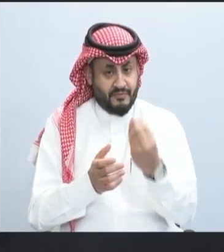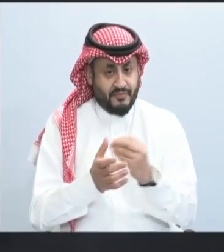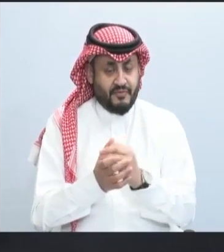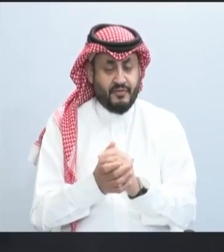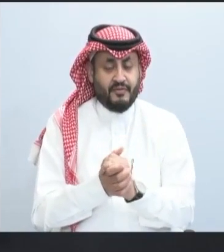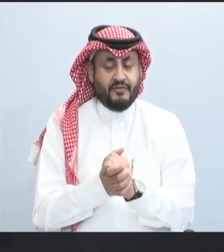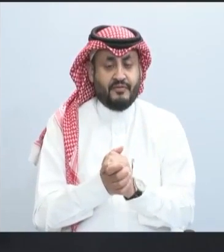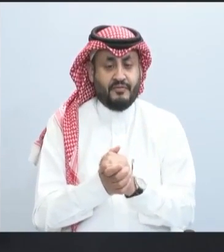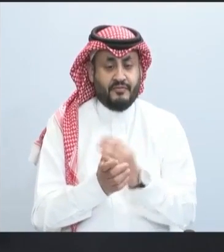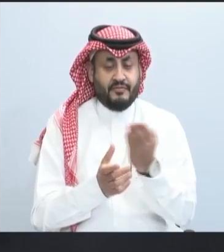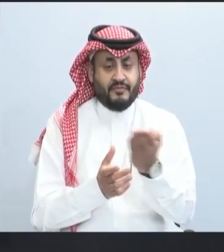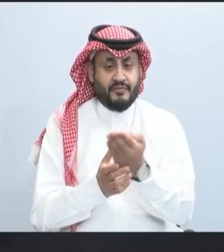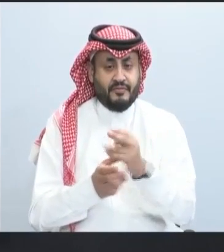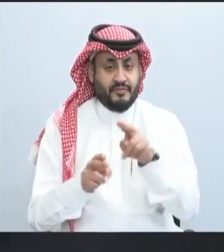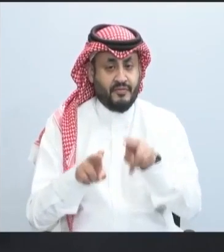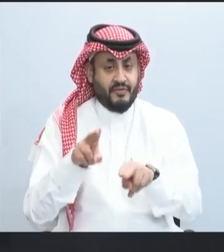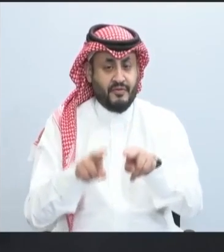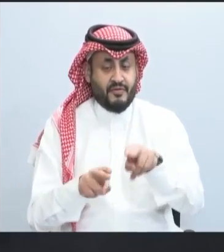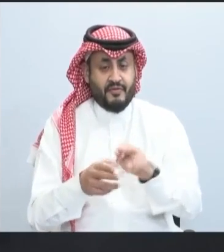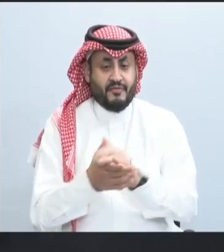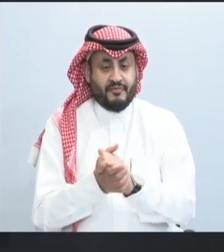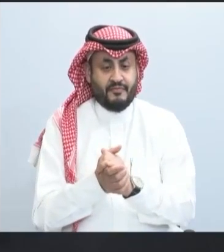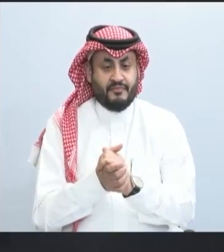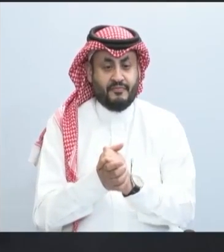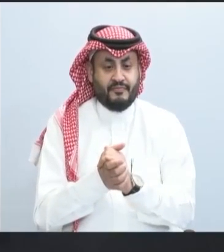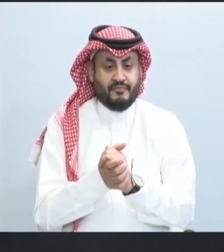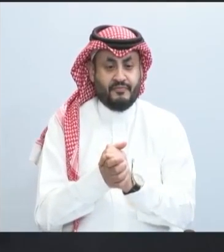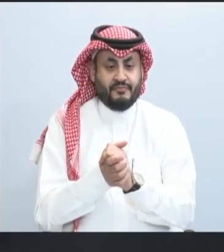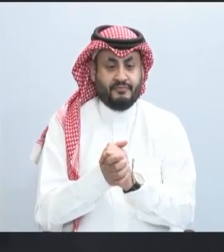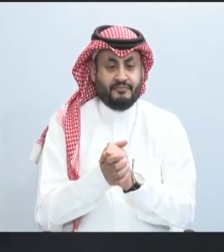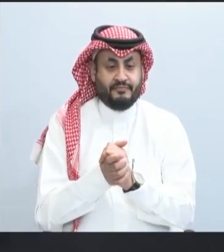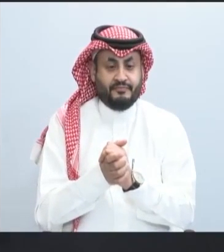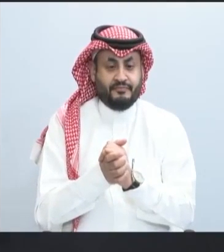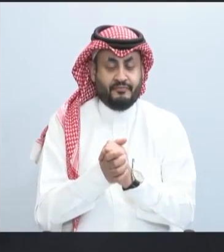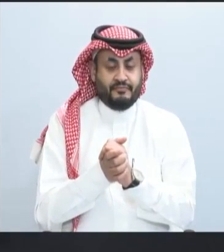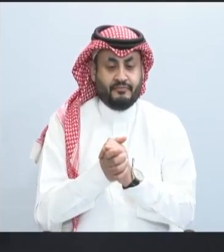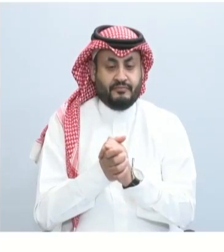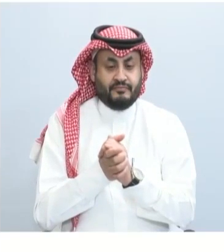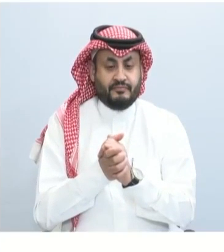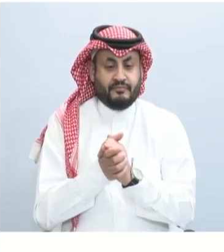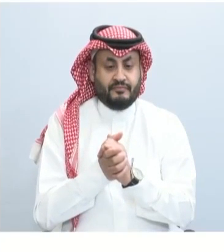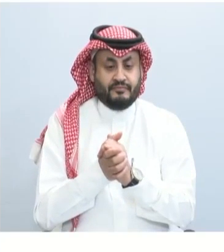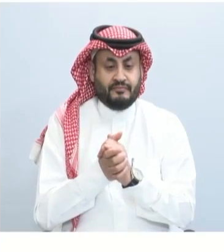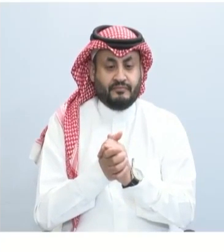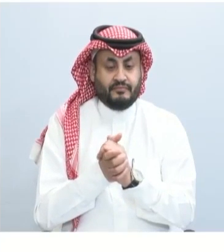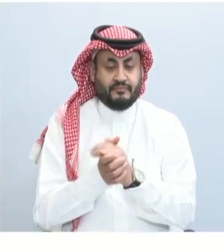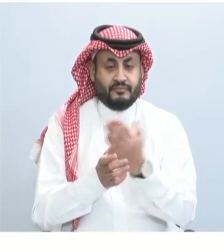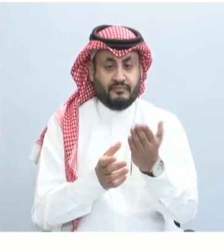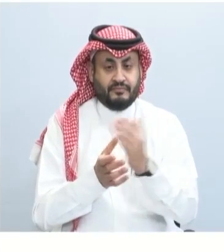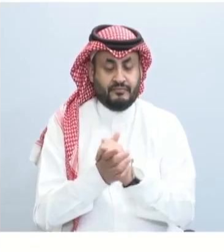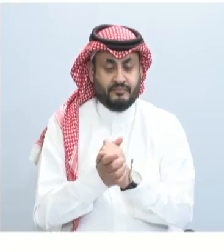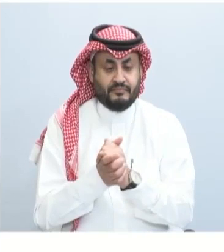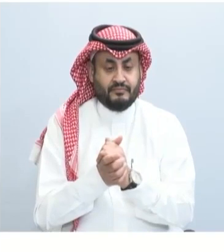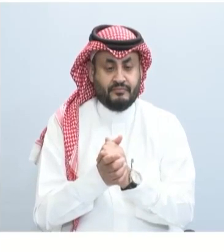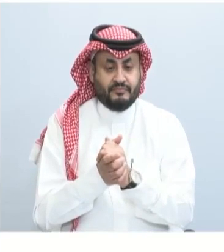again recognize the different sounds from these words. So the first word, as you can see